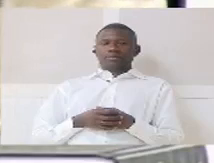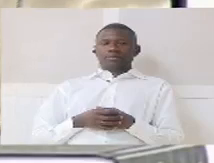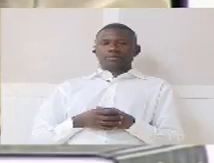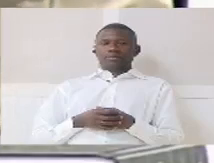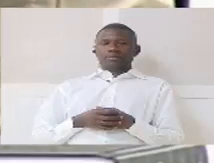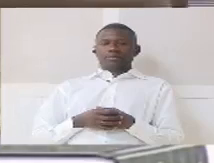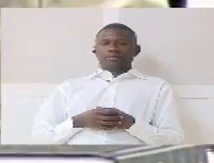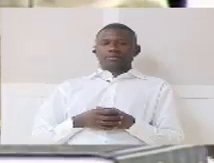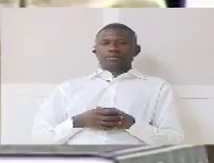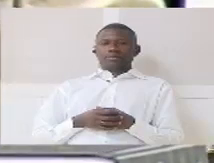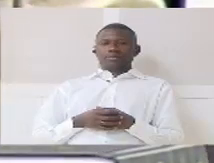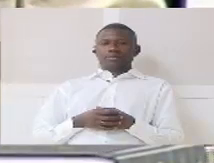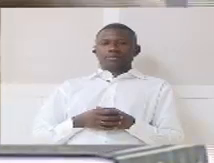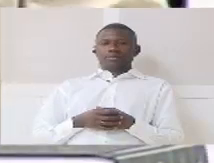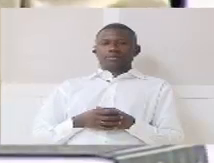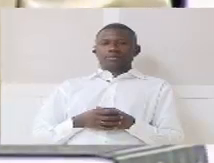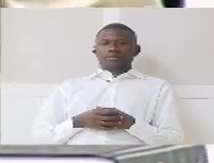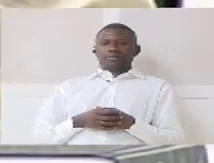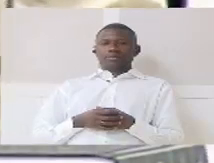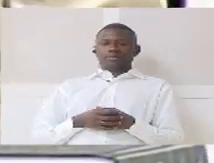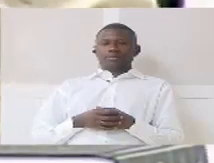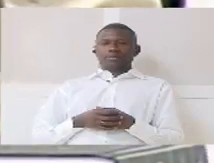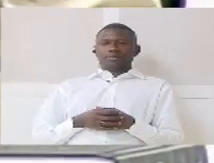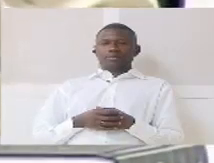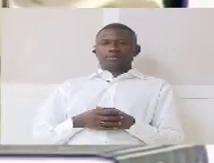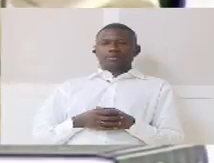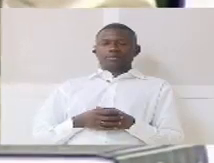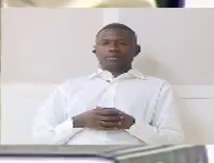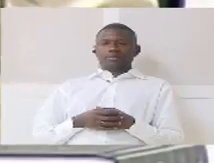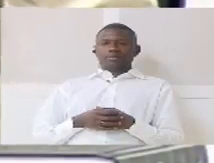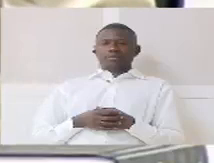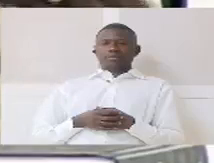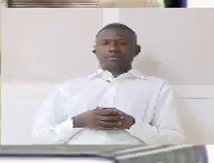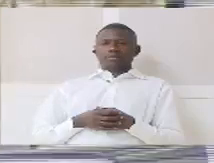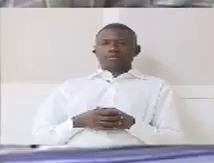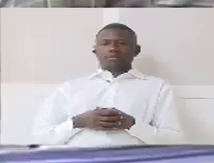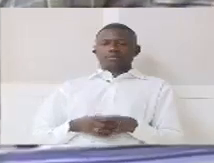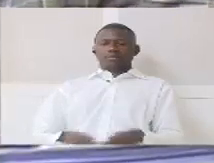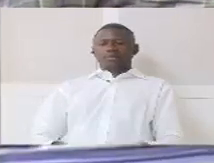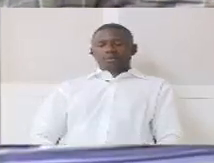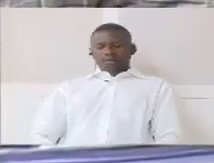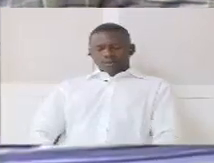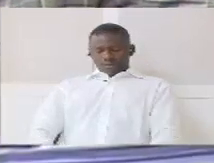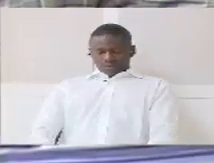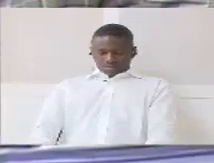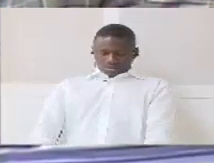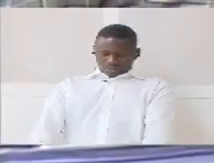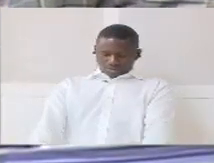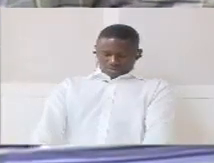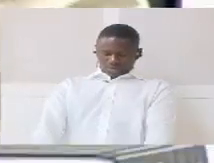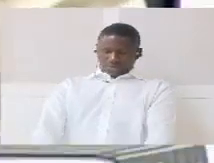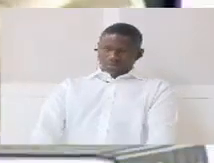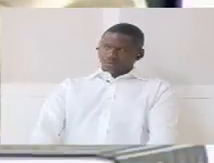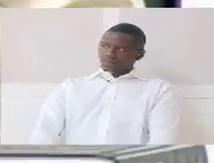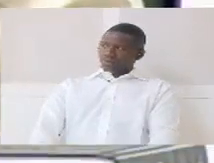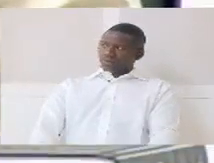I find the office? Because you told the documents to be prepared, so you are not there. Because we have a responsibility on you. They should be punished. So